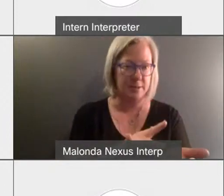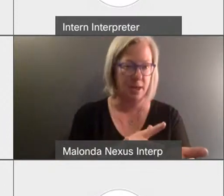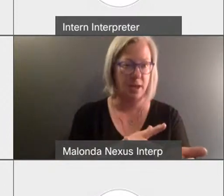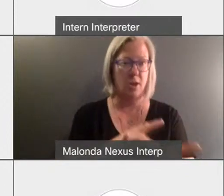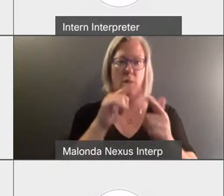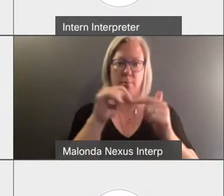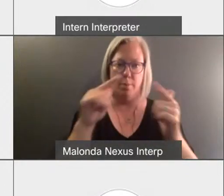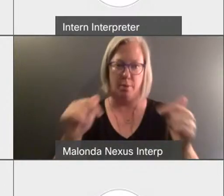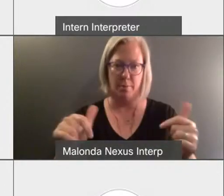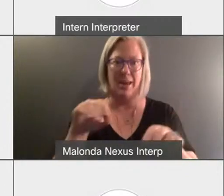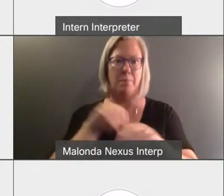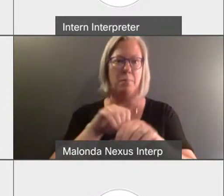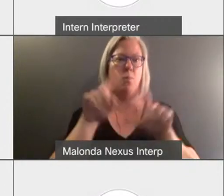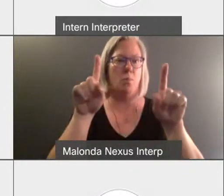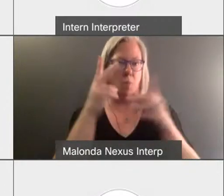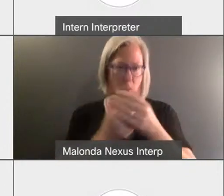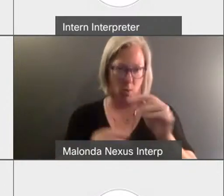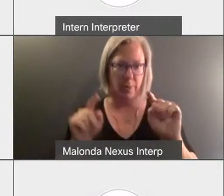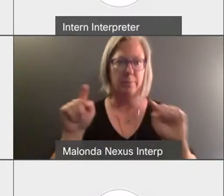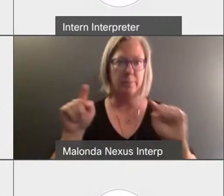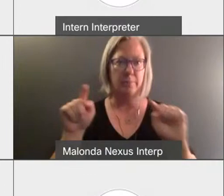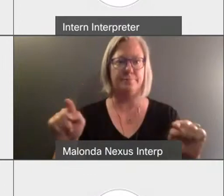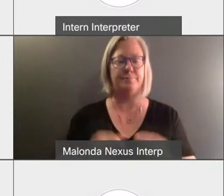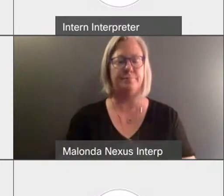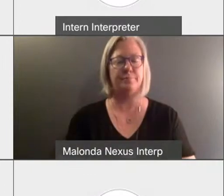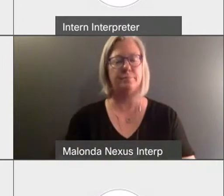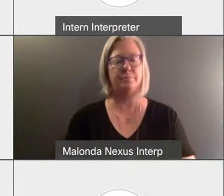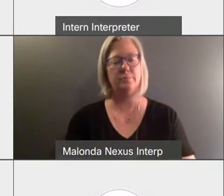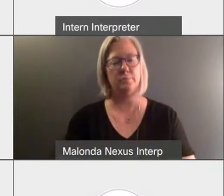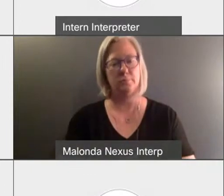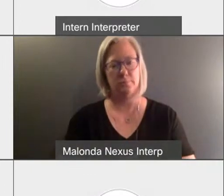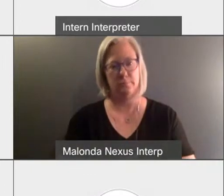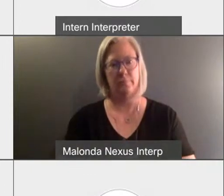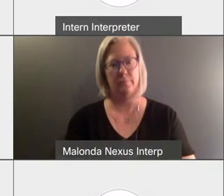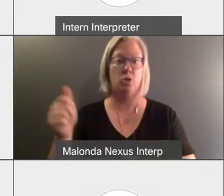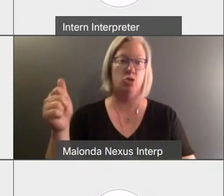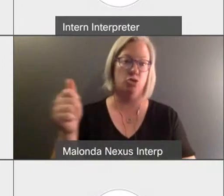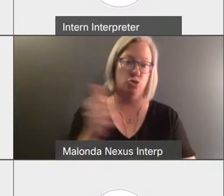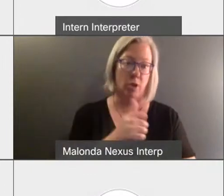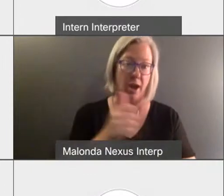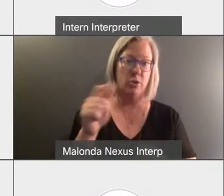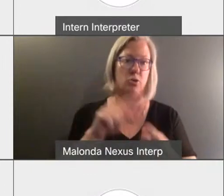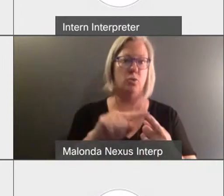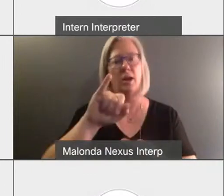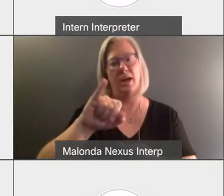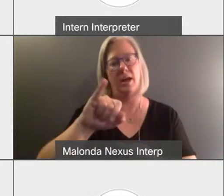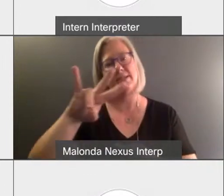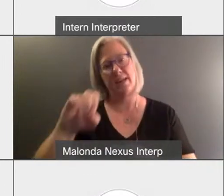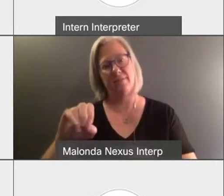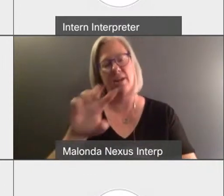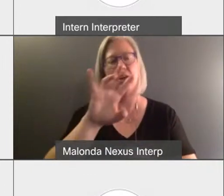etc. in both Johnson and Wyandotte. I travel the I-76,